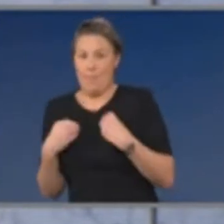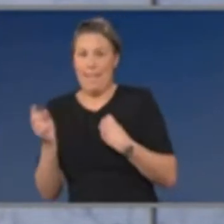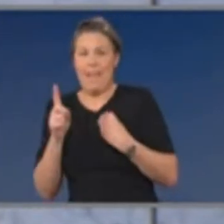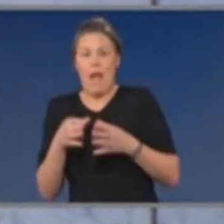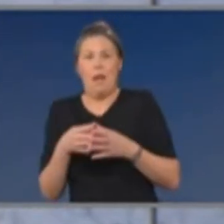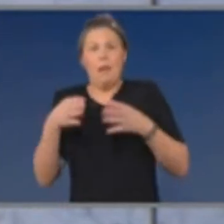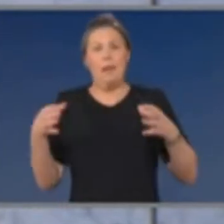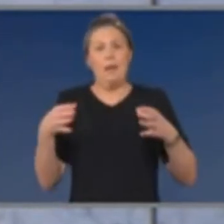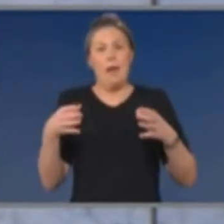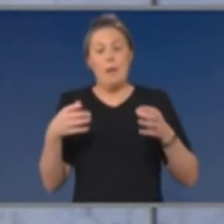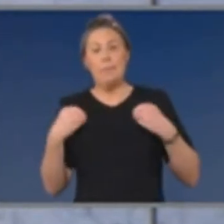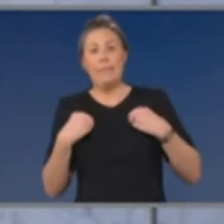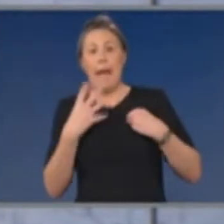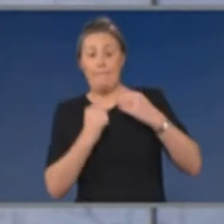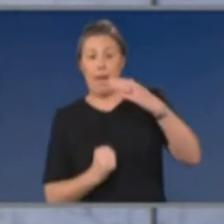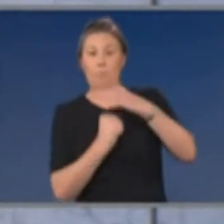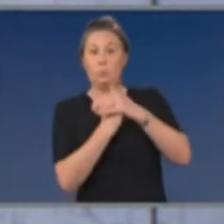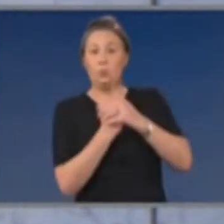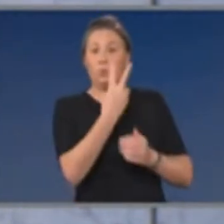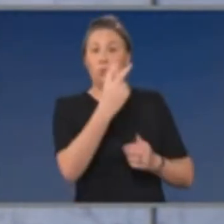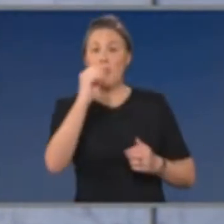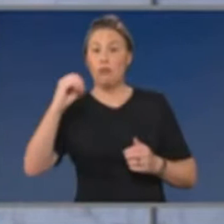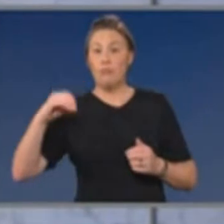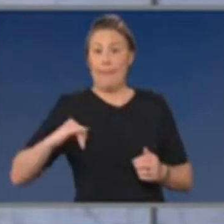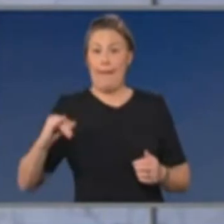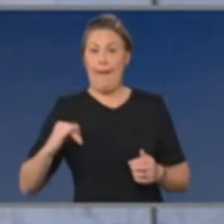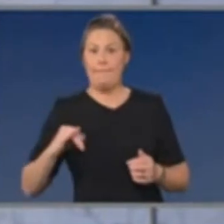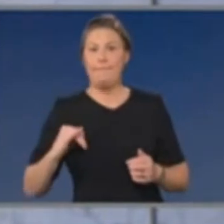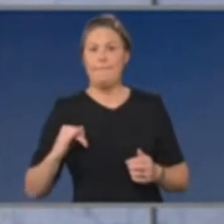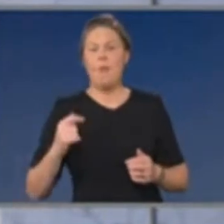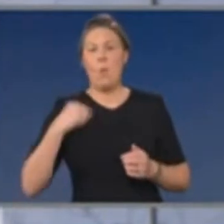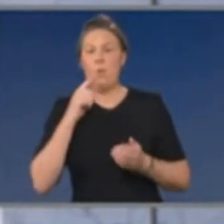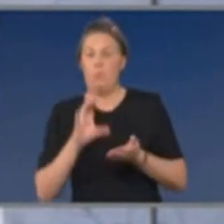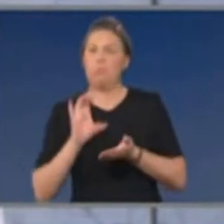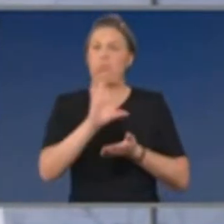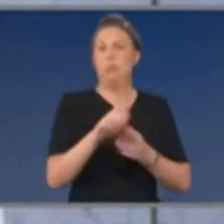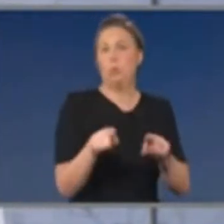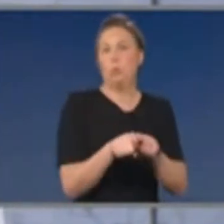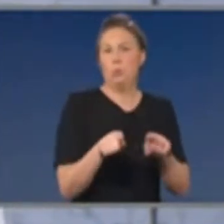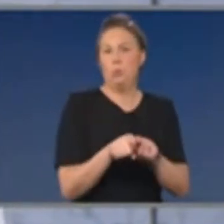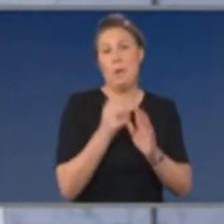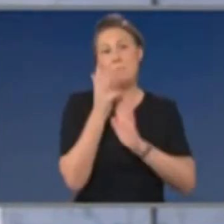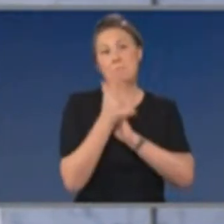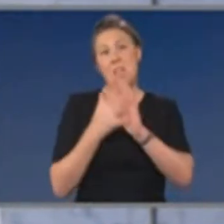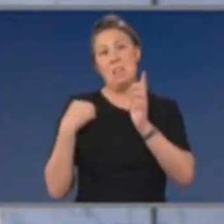200 employees. We now expect that that apprentice wage subsidy will support around